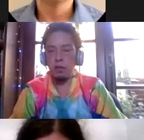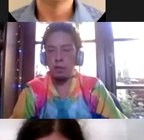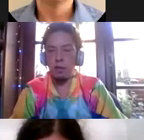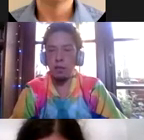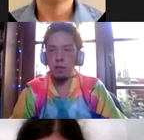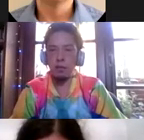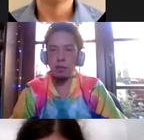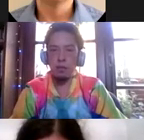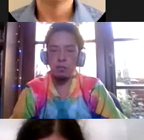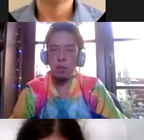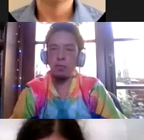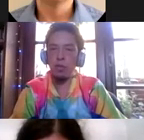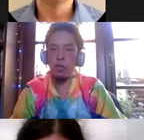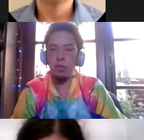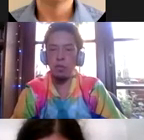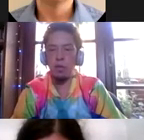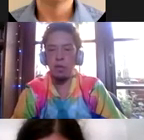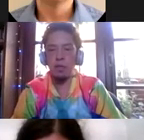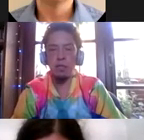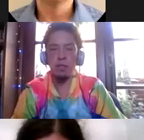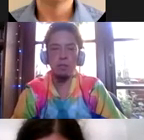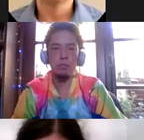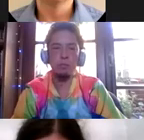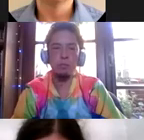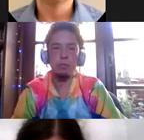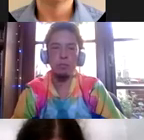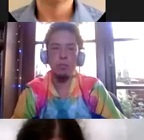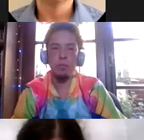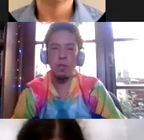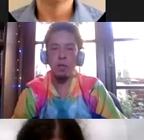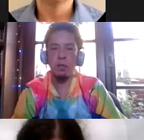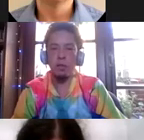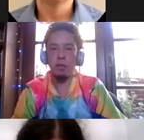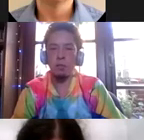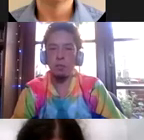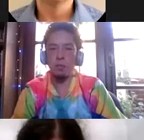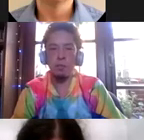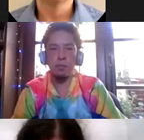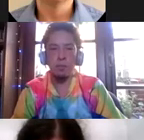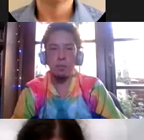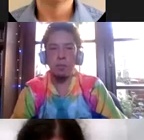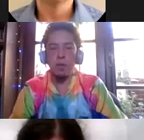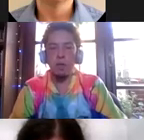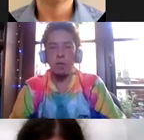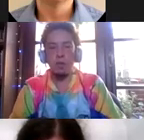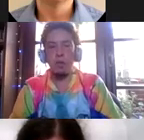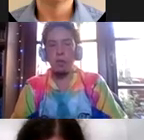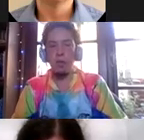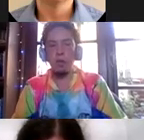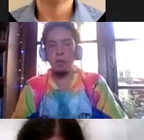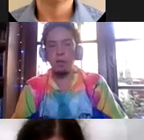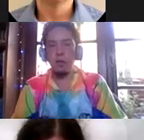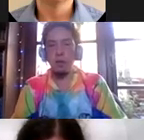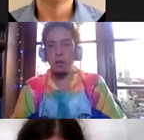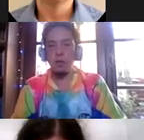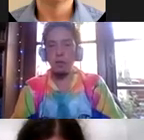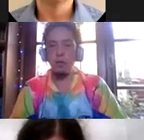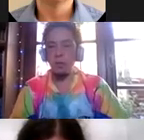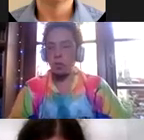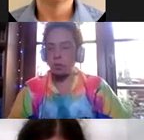see some pictures on screen of these protests in the streets.